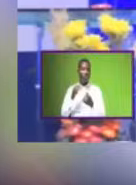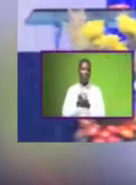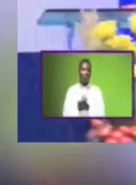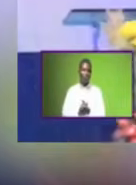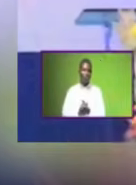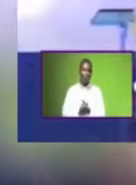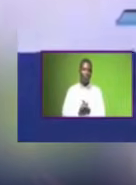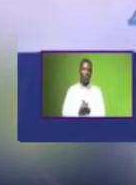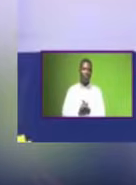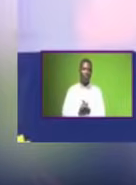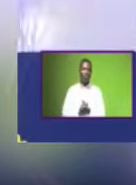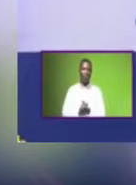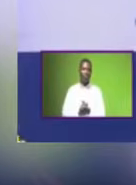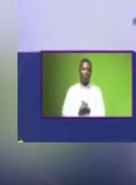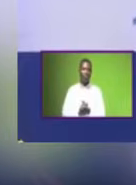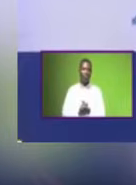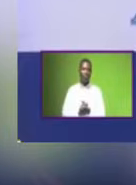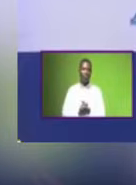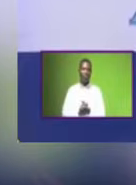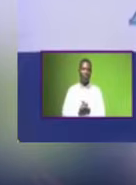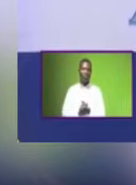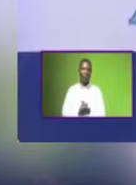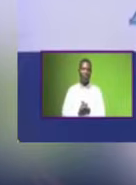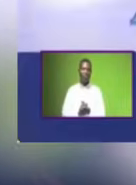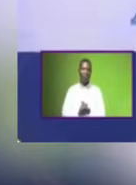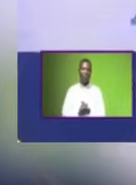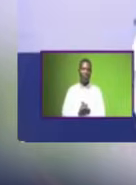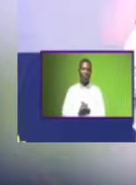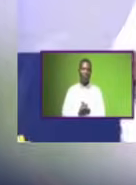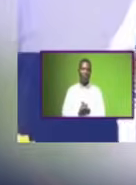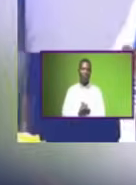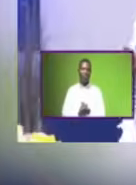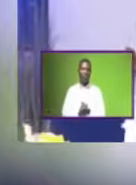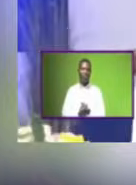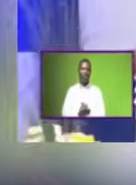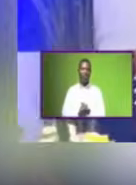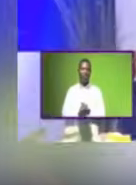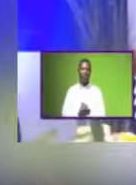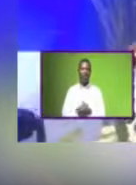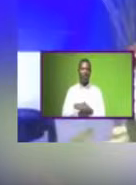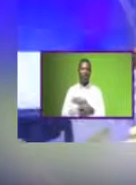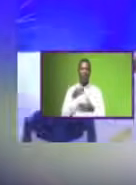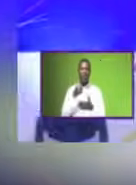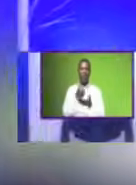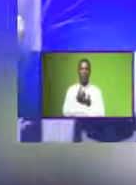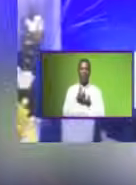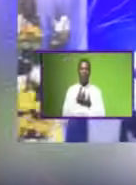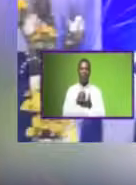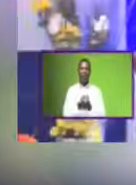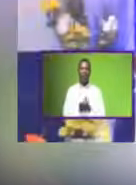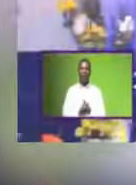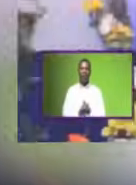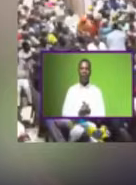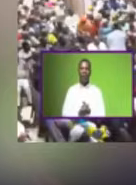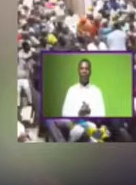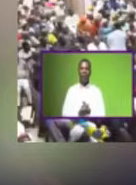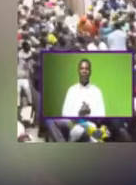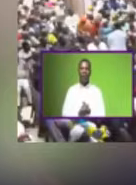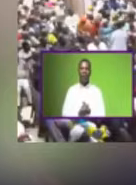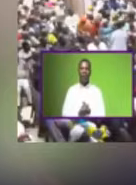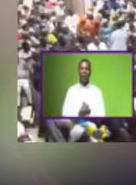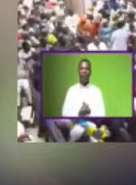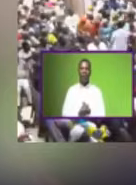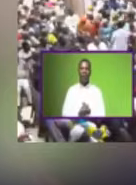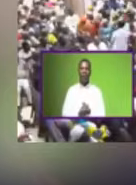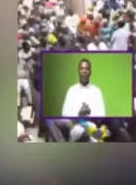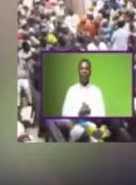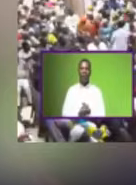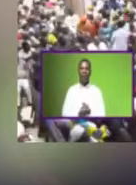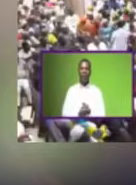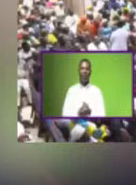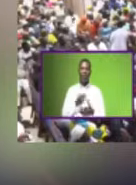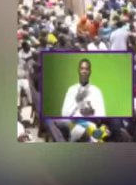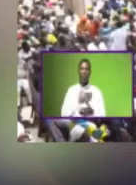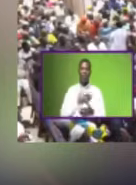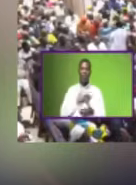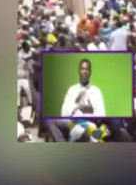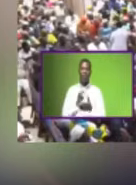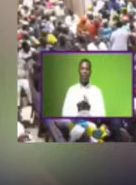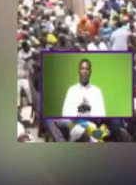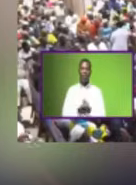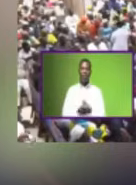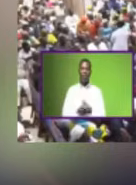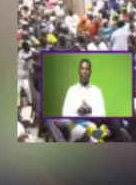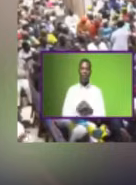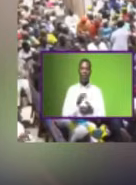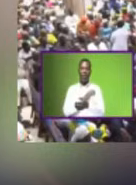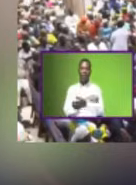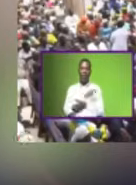My madness or craziness has now even increased. Amen. Amen. Order for charge. Beloved, I